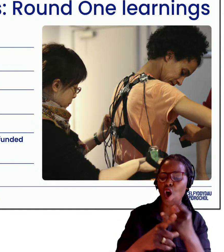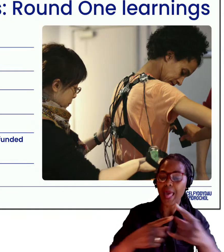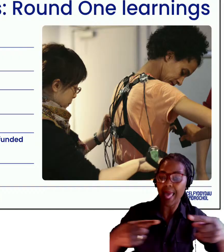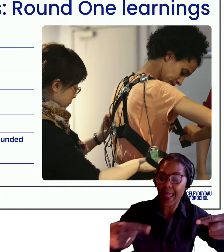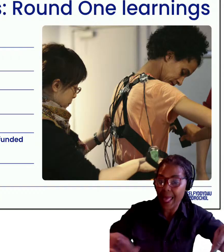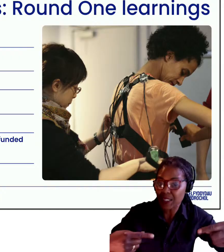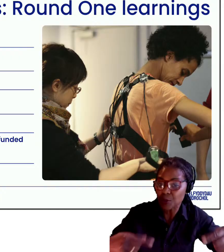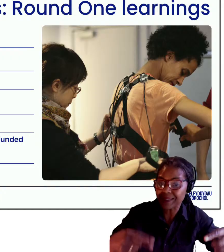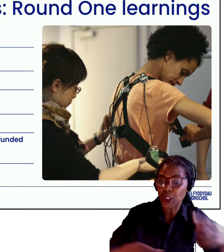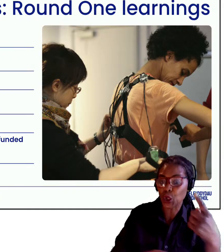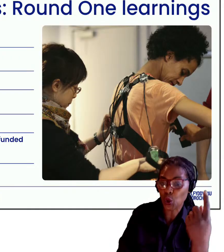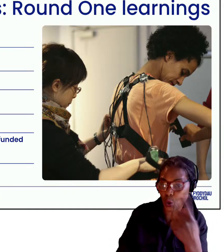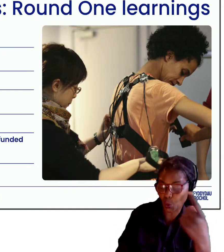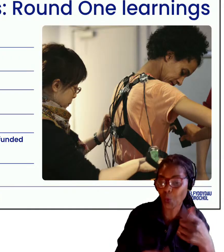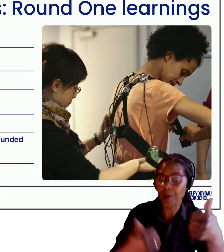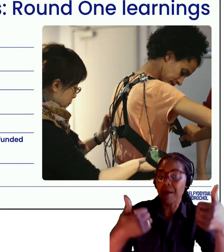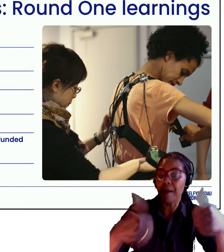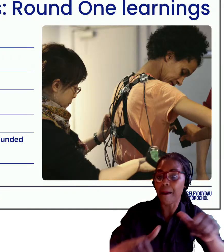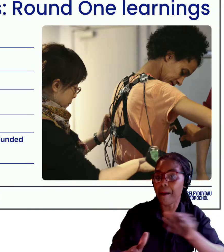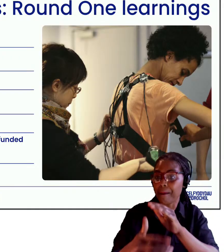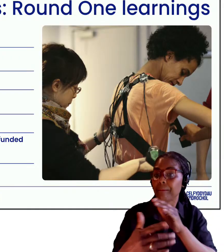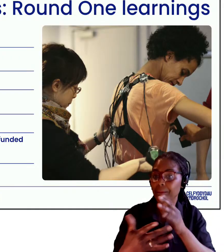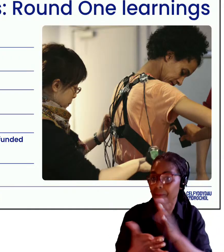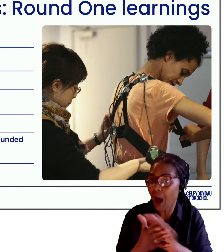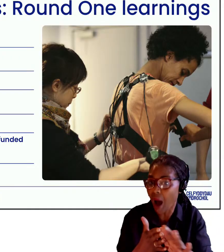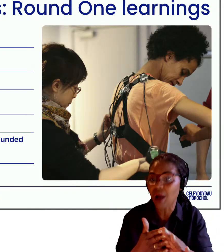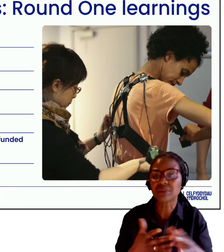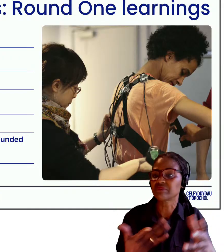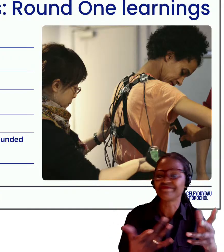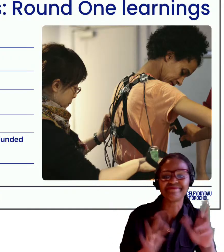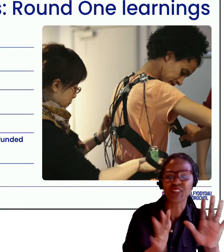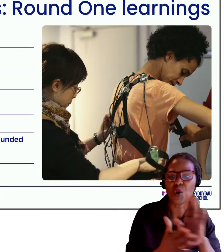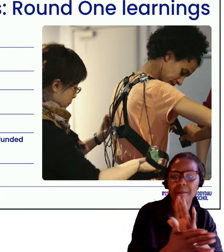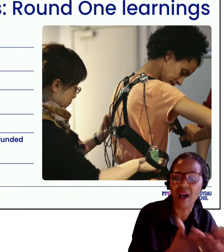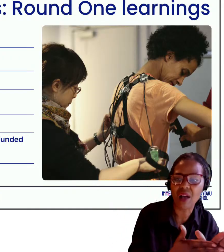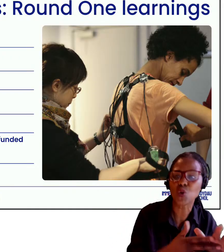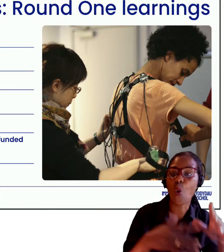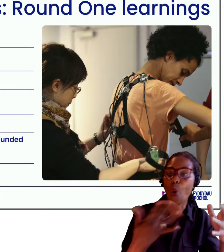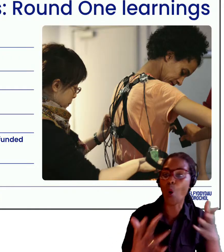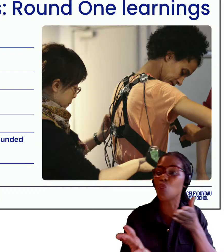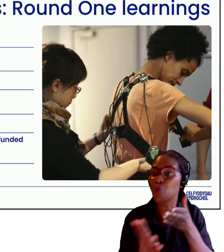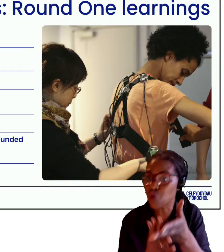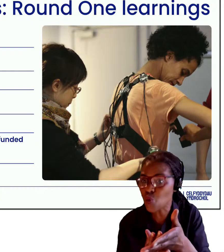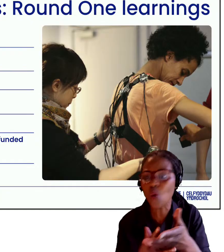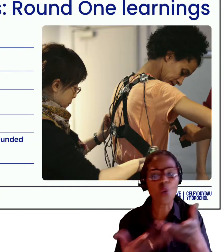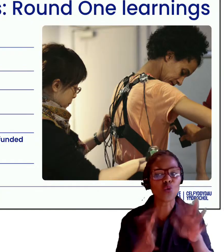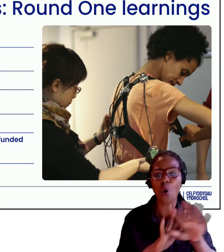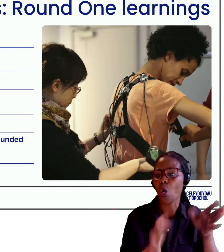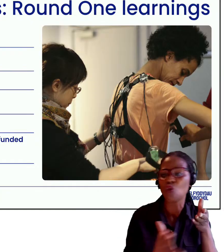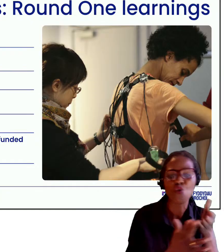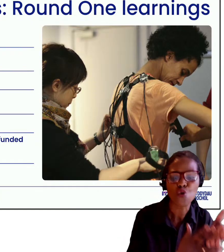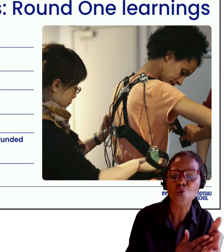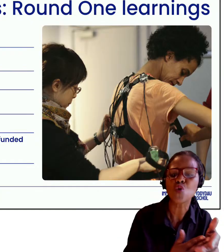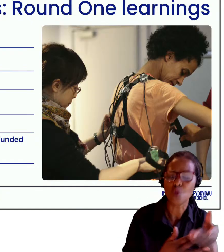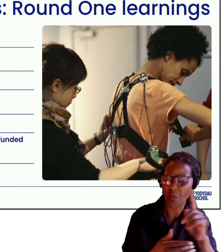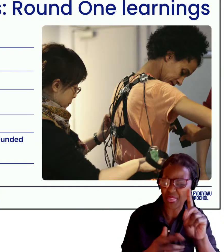what made applicants eligible or non-eligible, and what made the difference in the scoring process in those